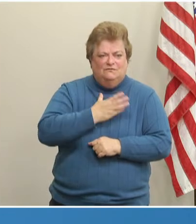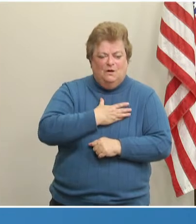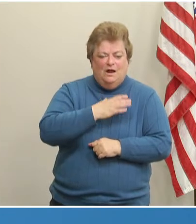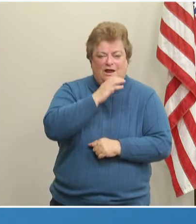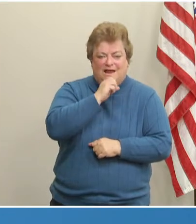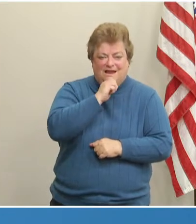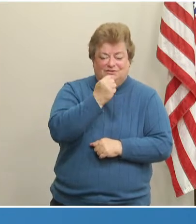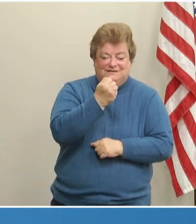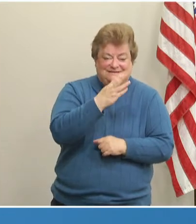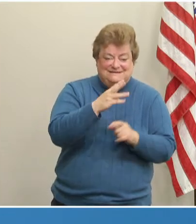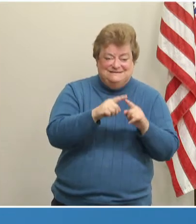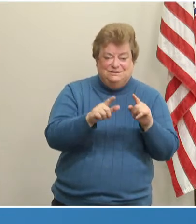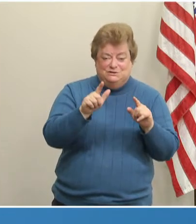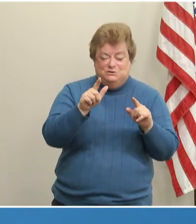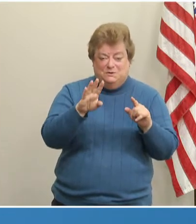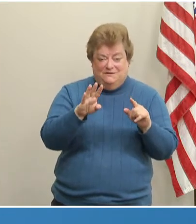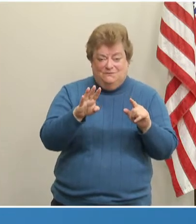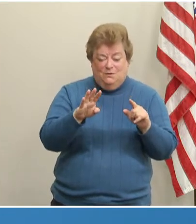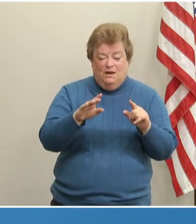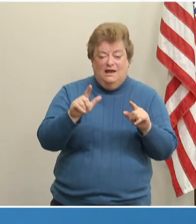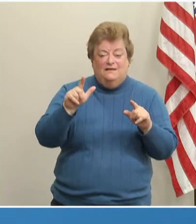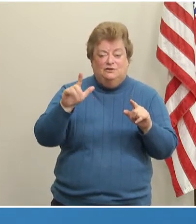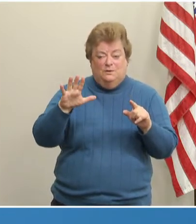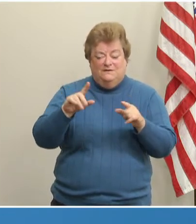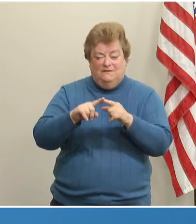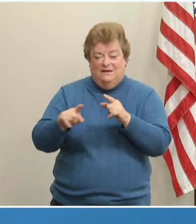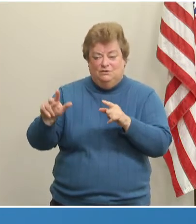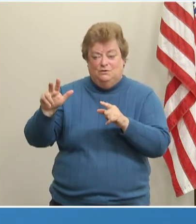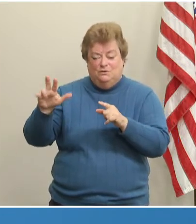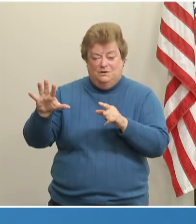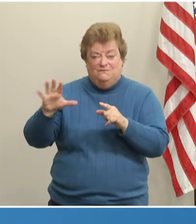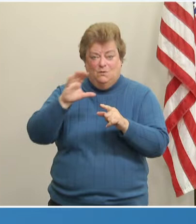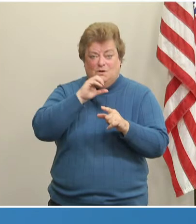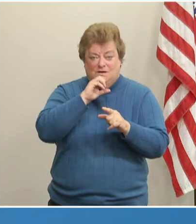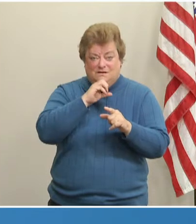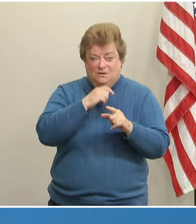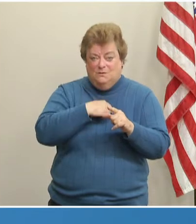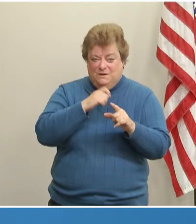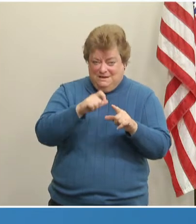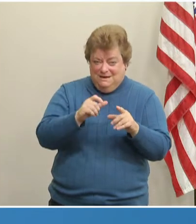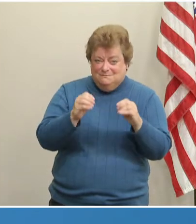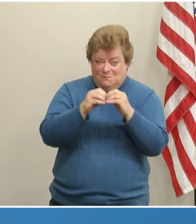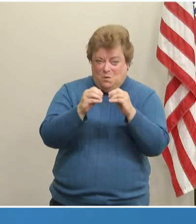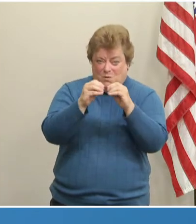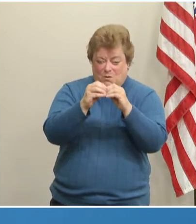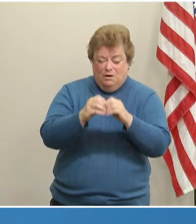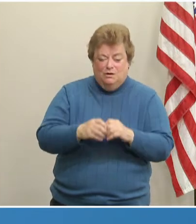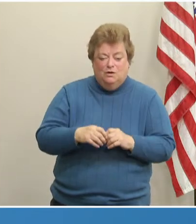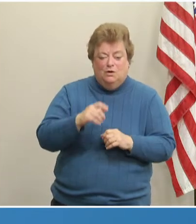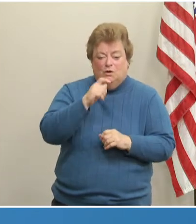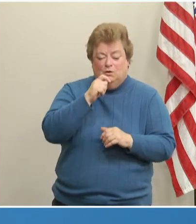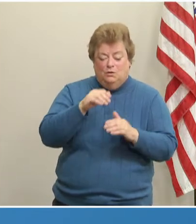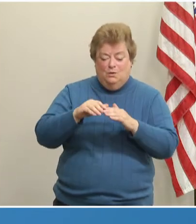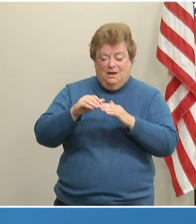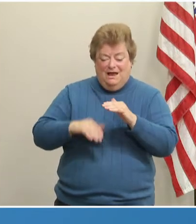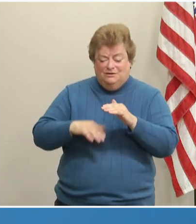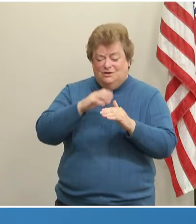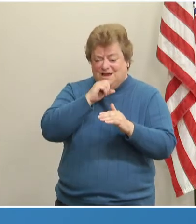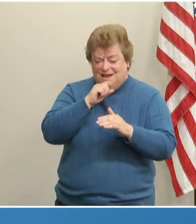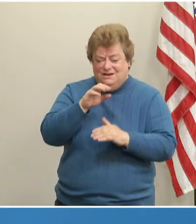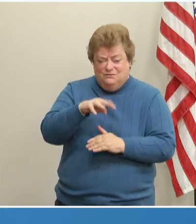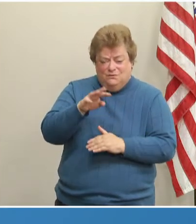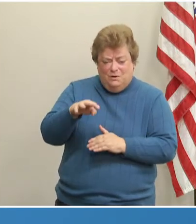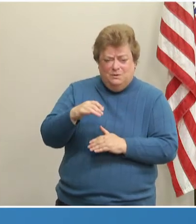16 to 24-year-olds and 25 to 34 years old. Anyone under the age of 44, we want to get